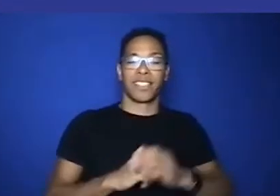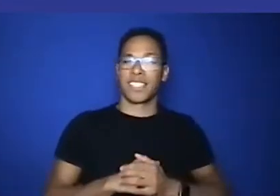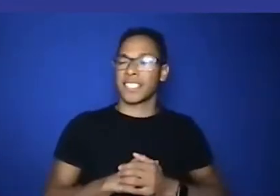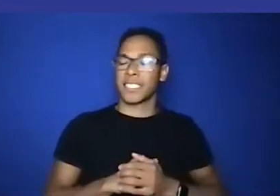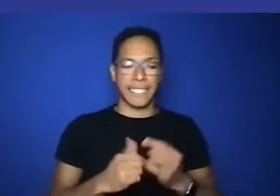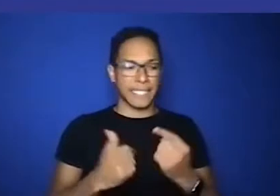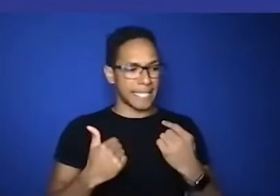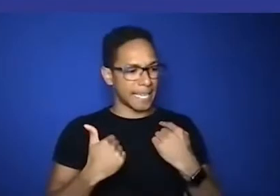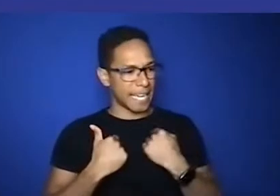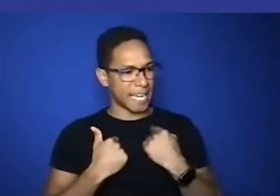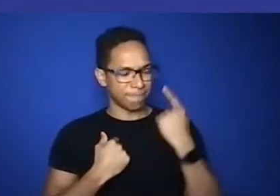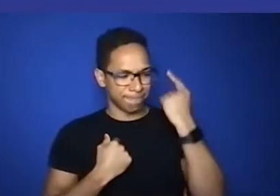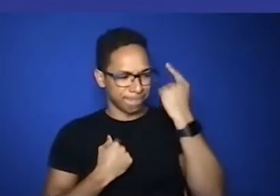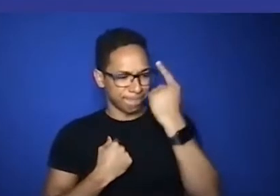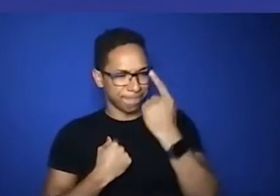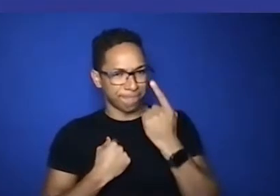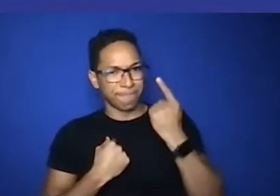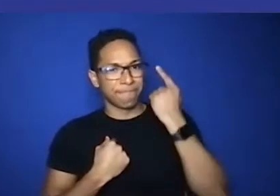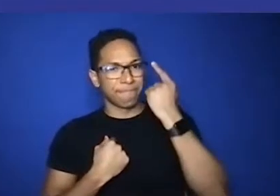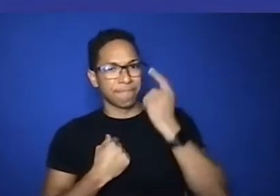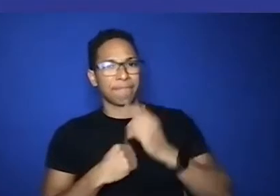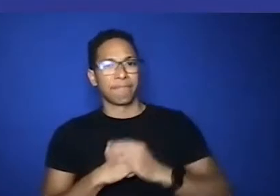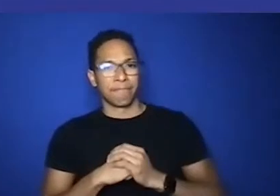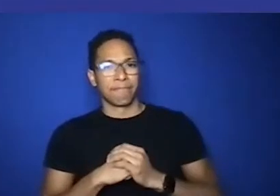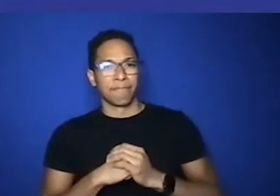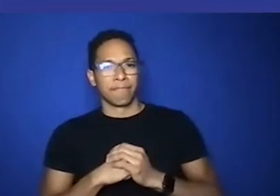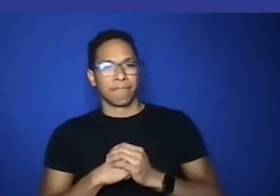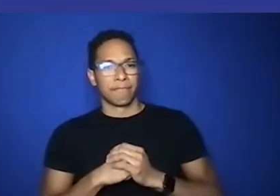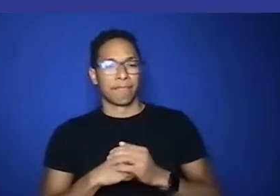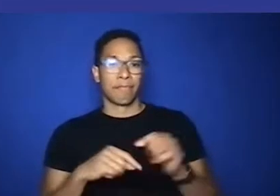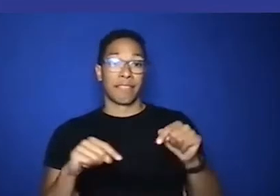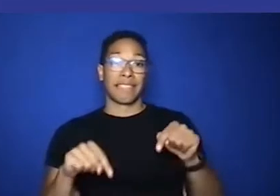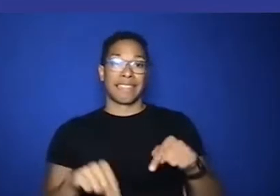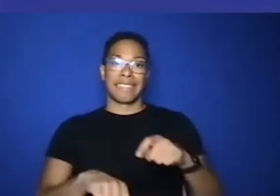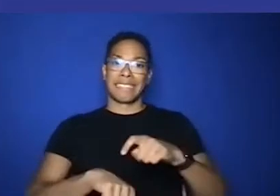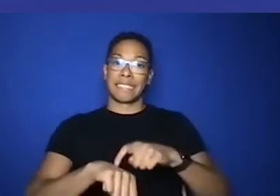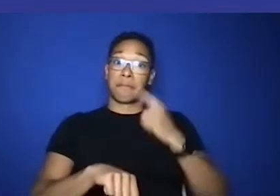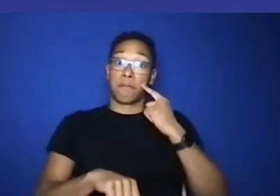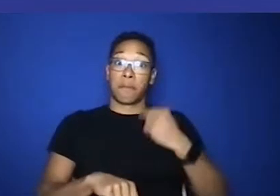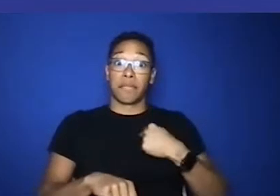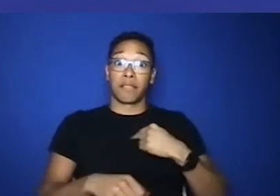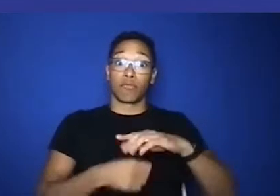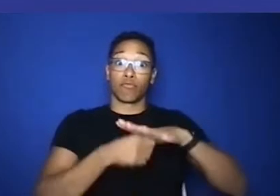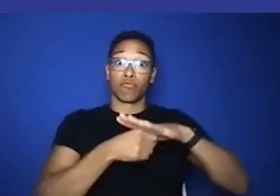time where stress for me personally is really high.